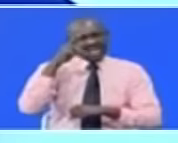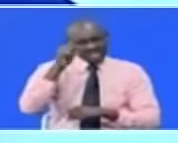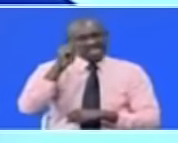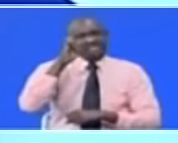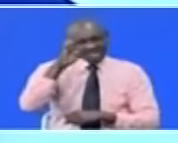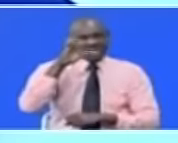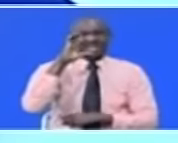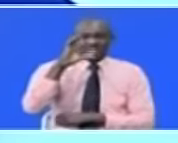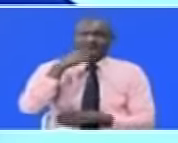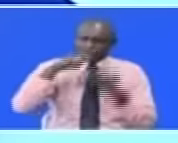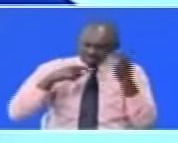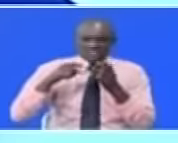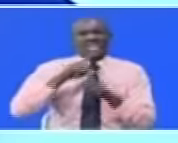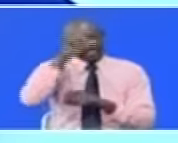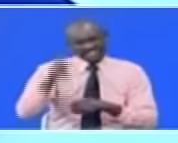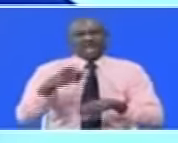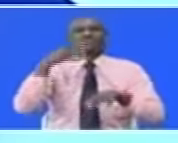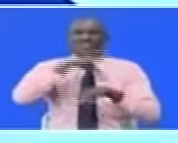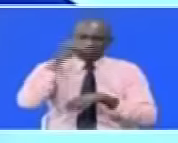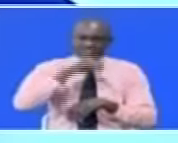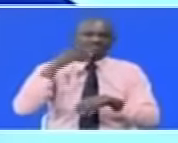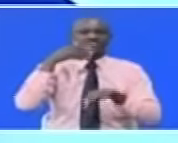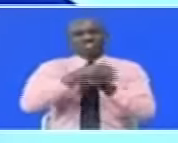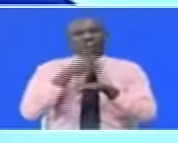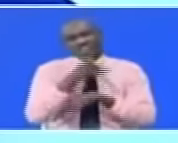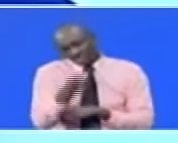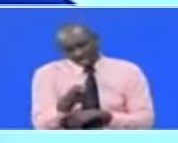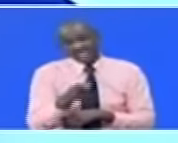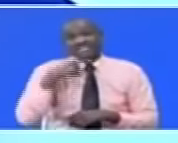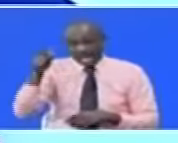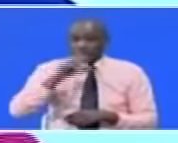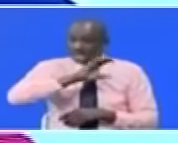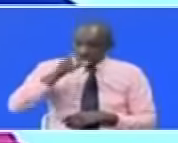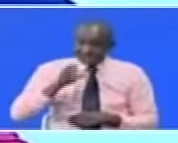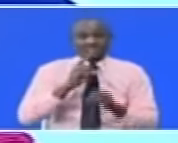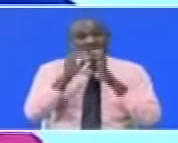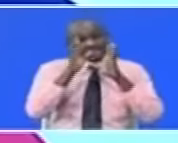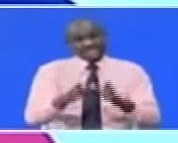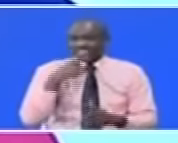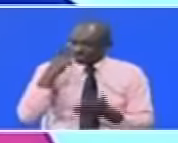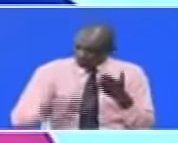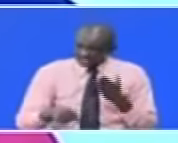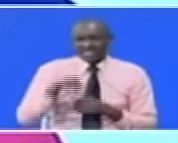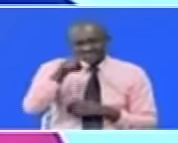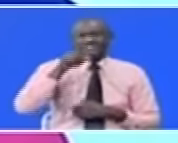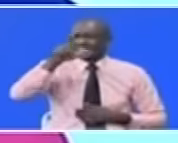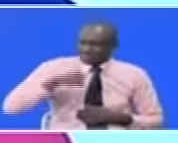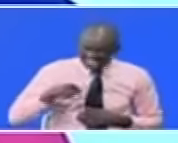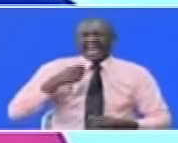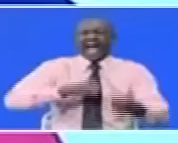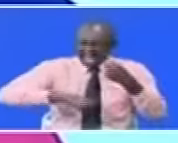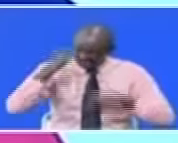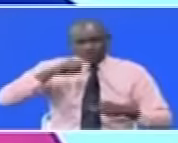Council over exam cheating. Now, in a hard-hitting statement to the county directors of education, Dr. Matiang'i demanded for